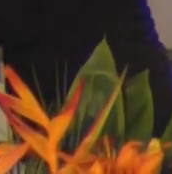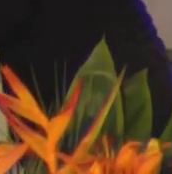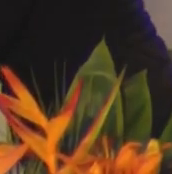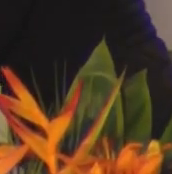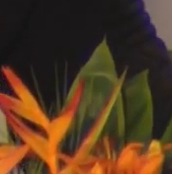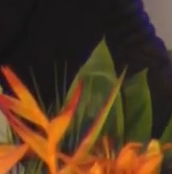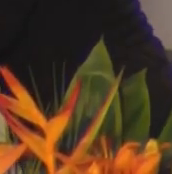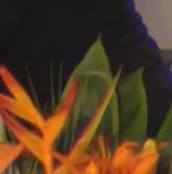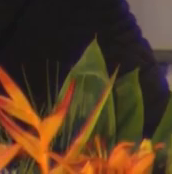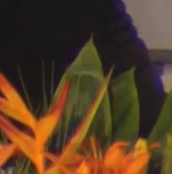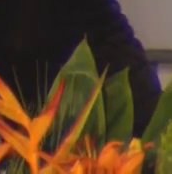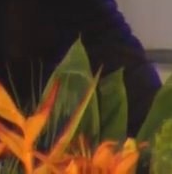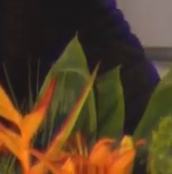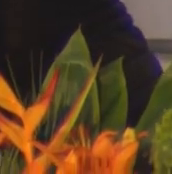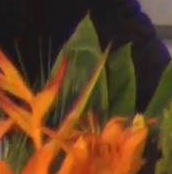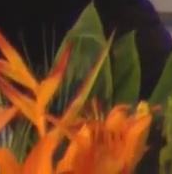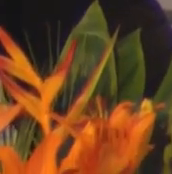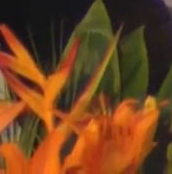Richard Vargas.